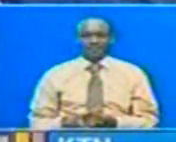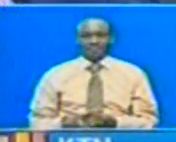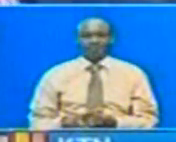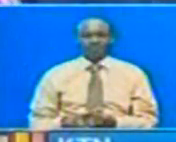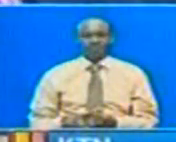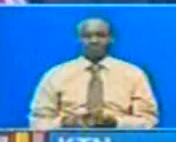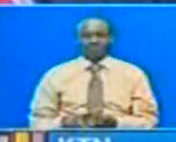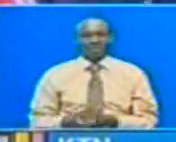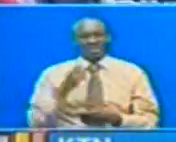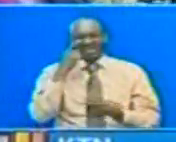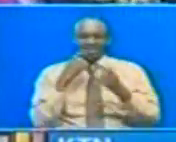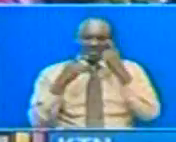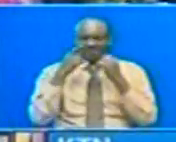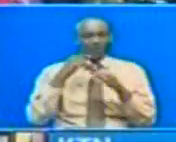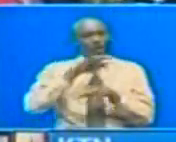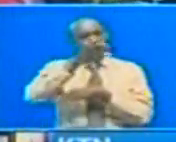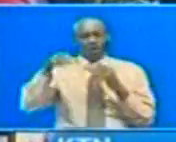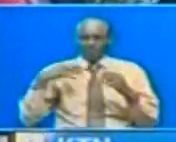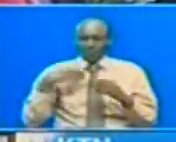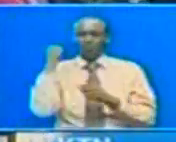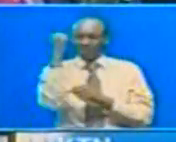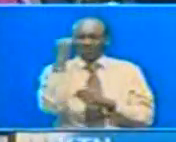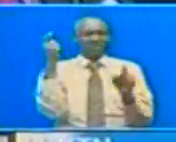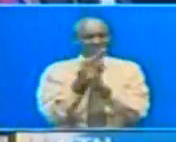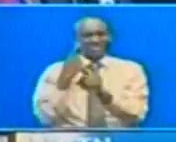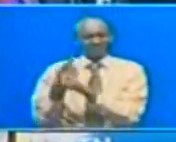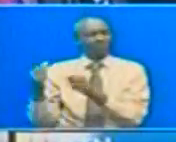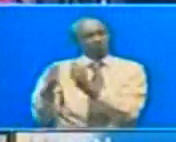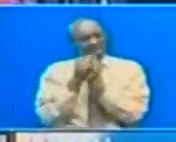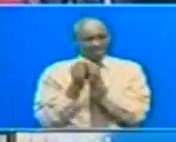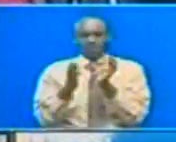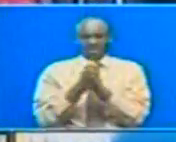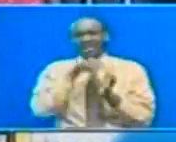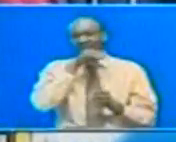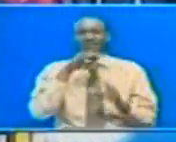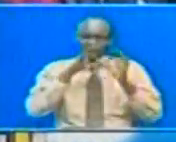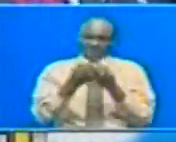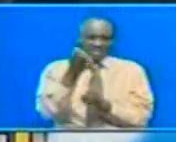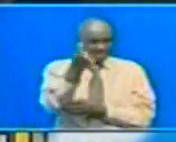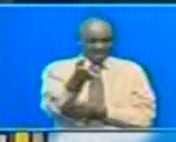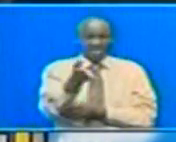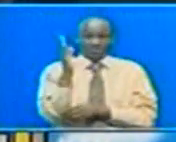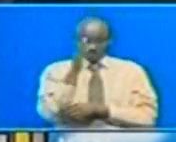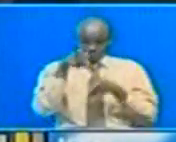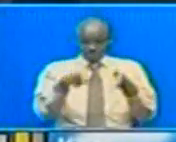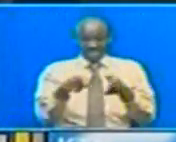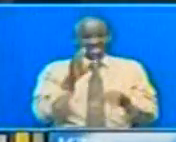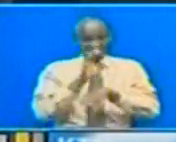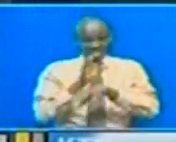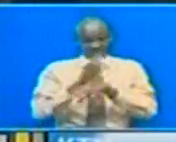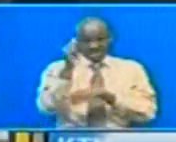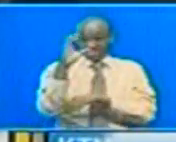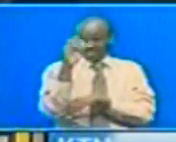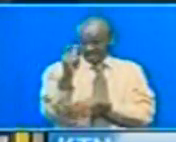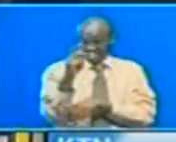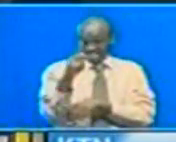United in grief, leaders from across political causes joined the Odinga family this Thursday afternoon at the All Saints Cathedral for the